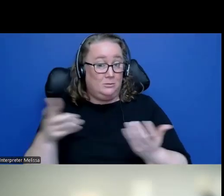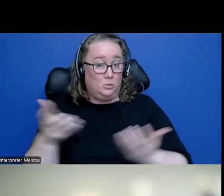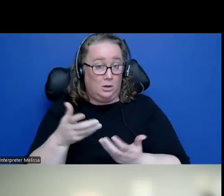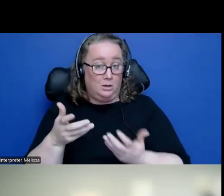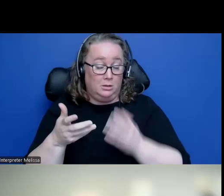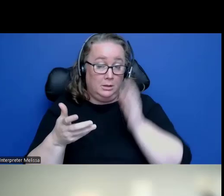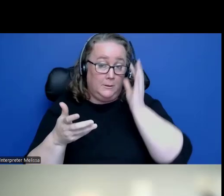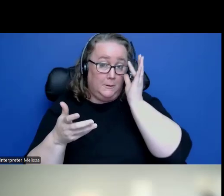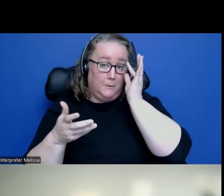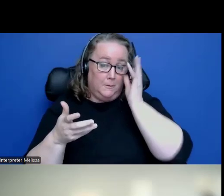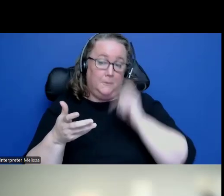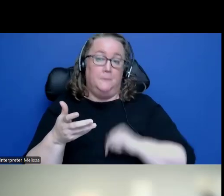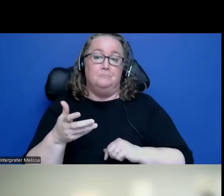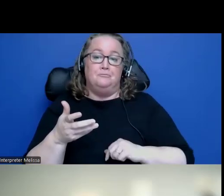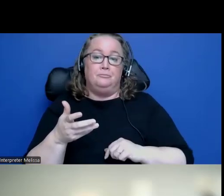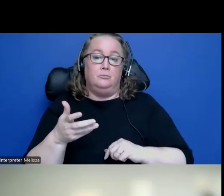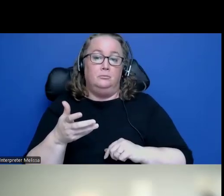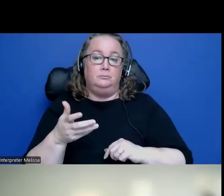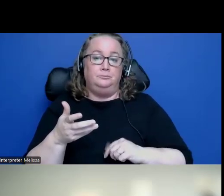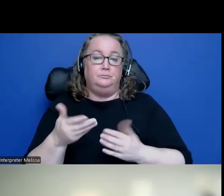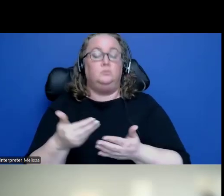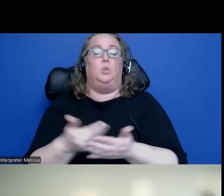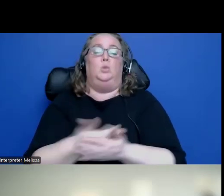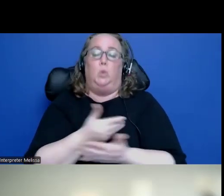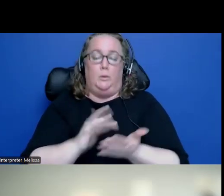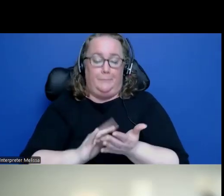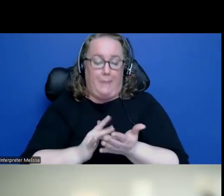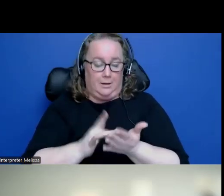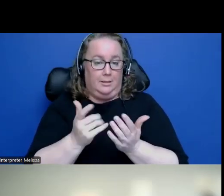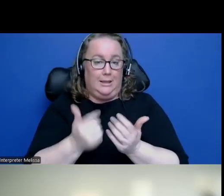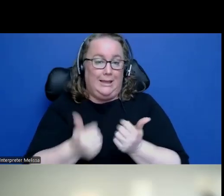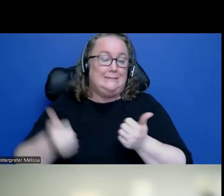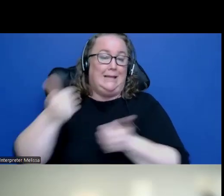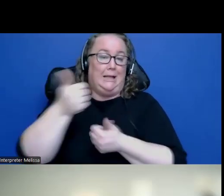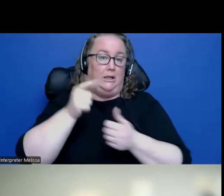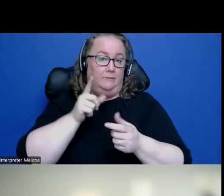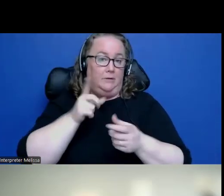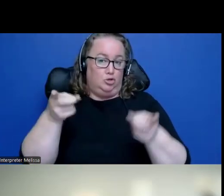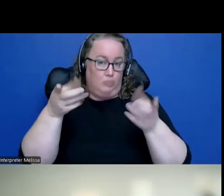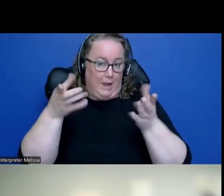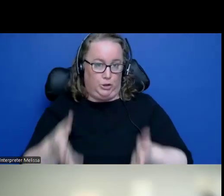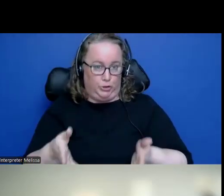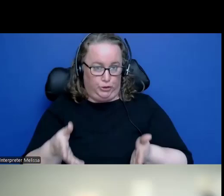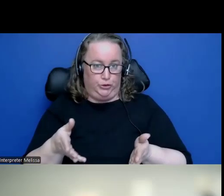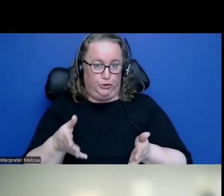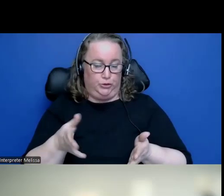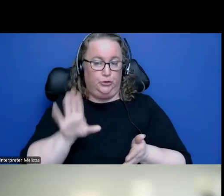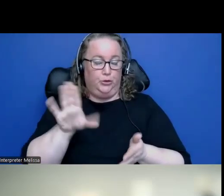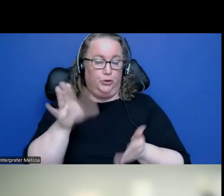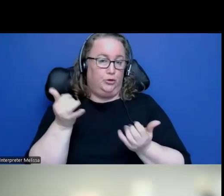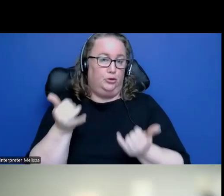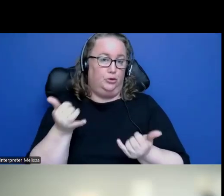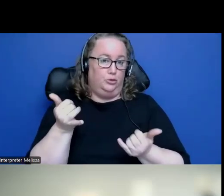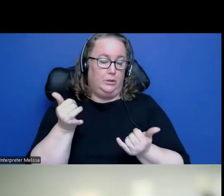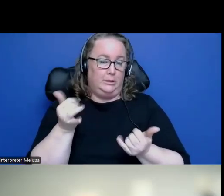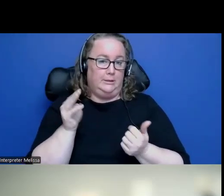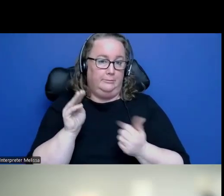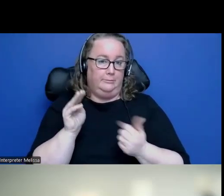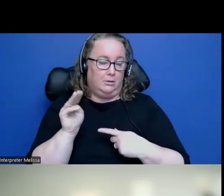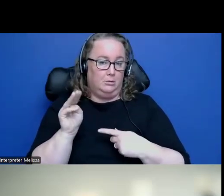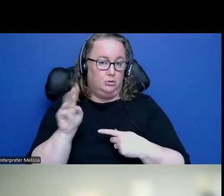report is a new medical executive director. The current medical executive